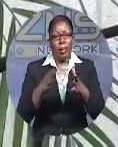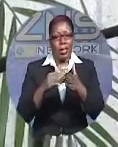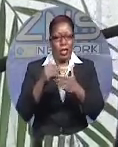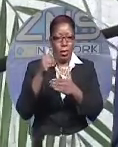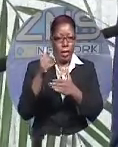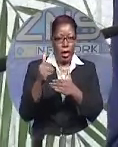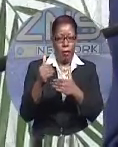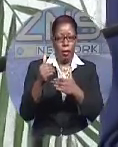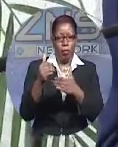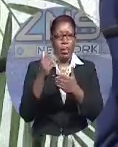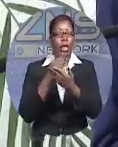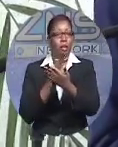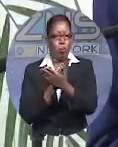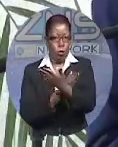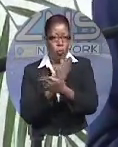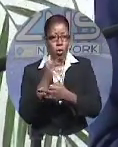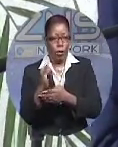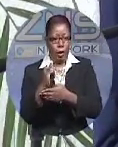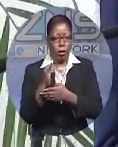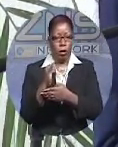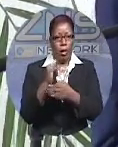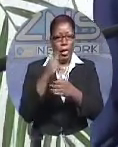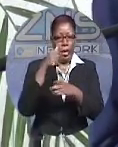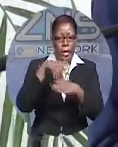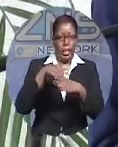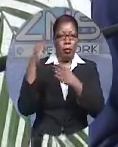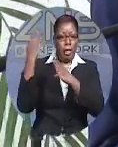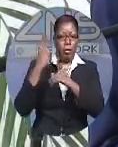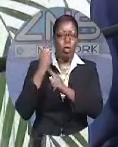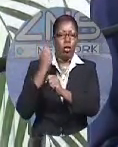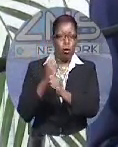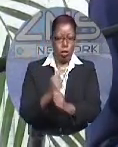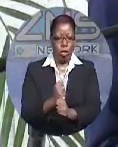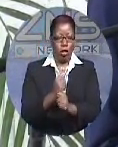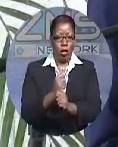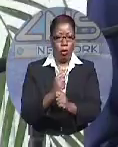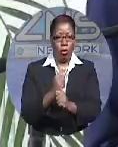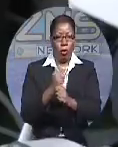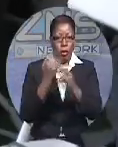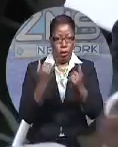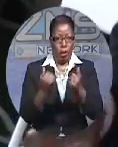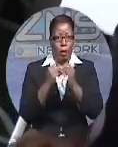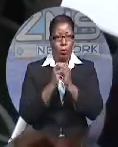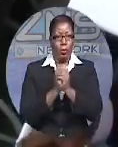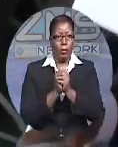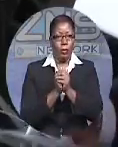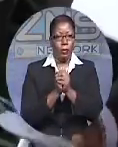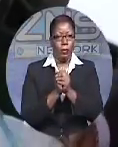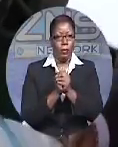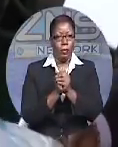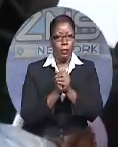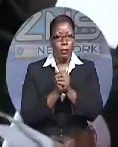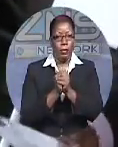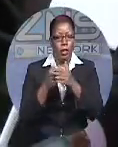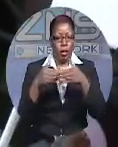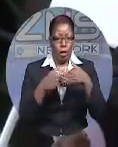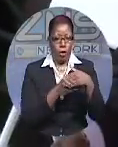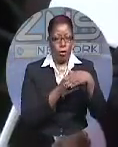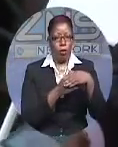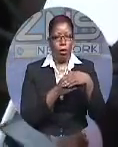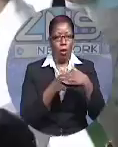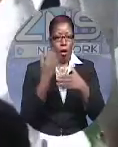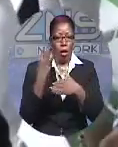the Bahamian seafaring tradition forward into the 21st century. Executive Director of the Caribbean